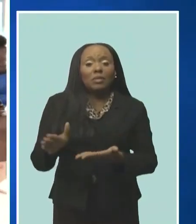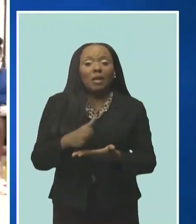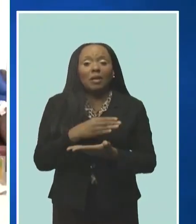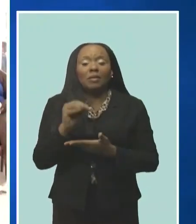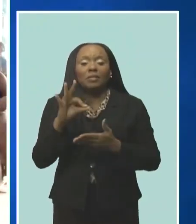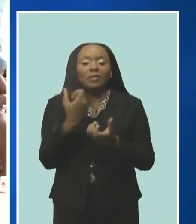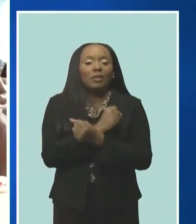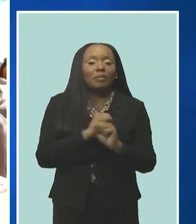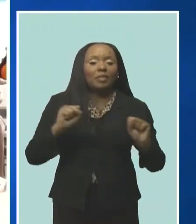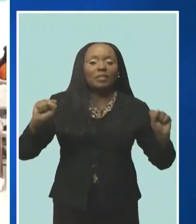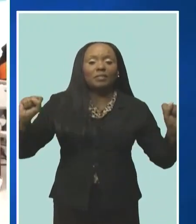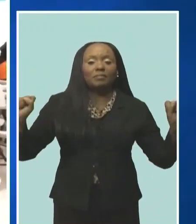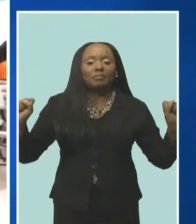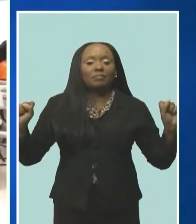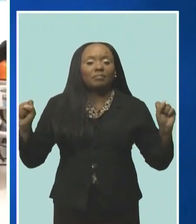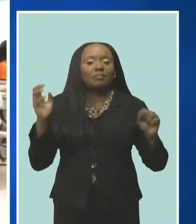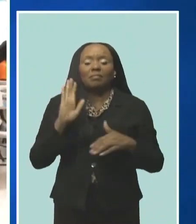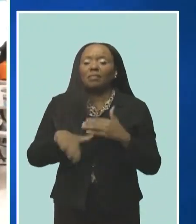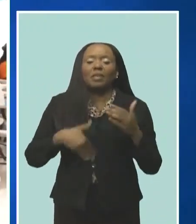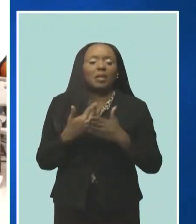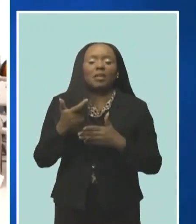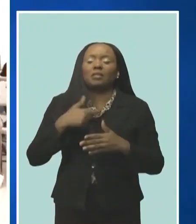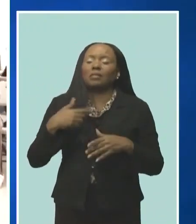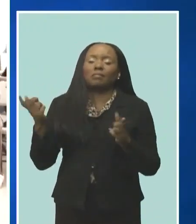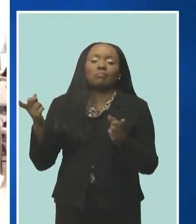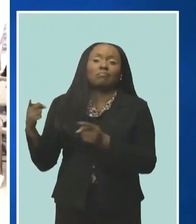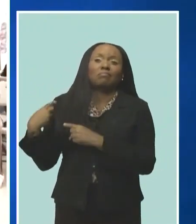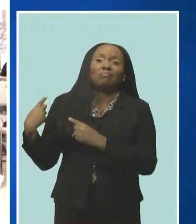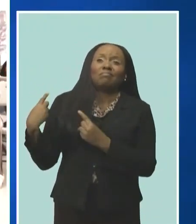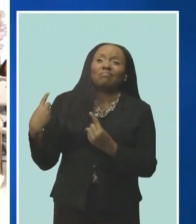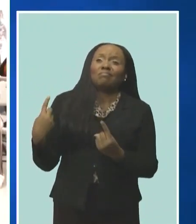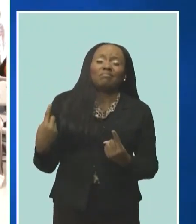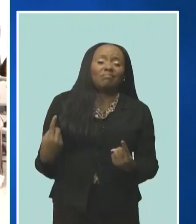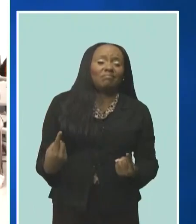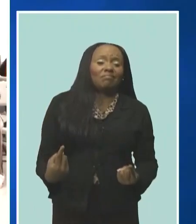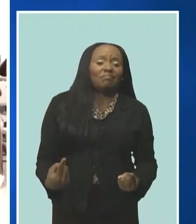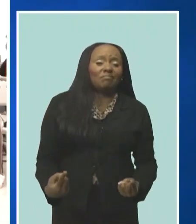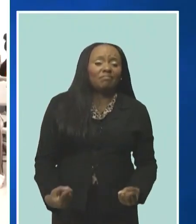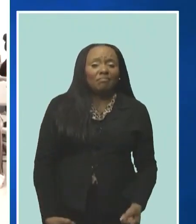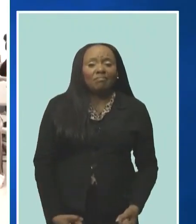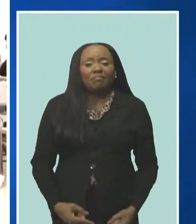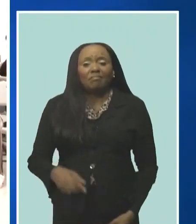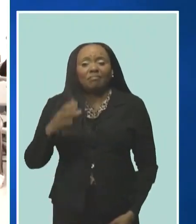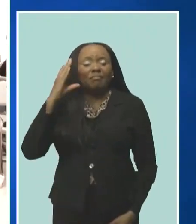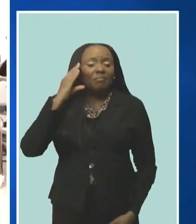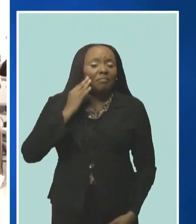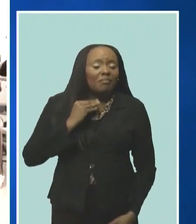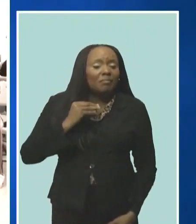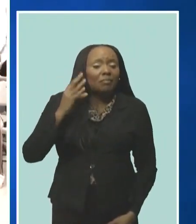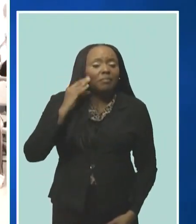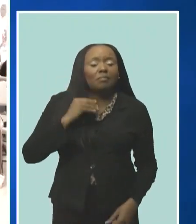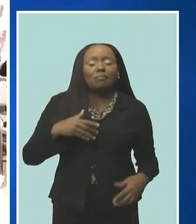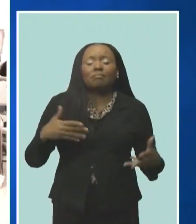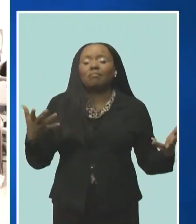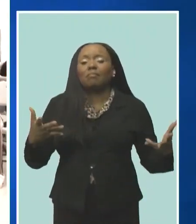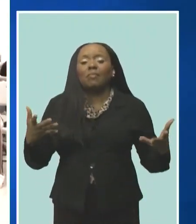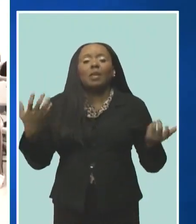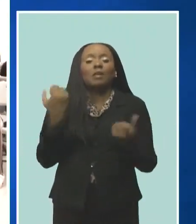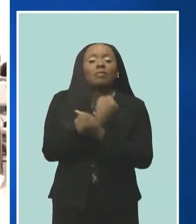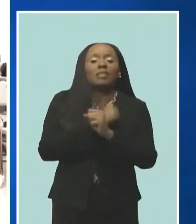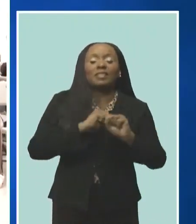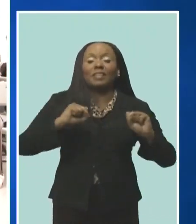these songs of freedom? 'Cause all I ever had,